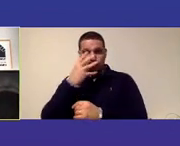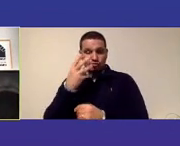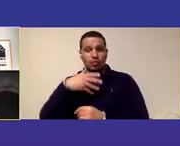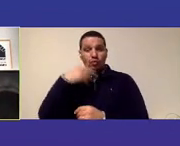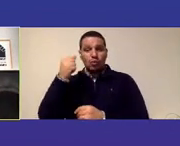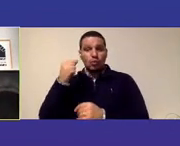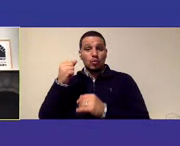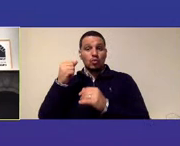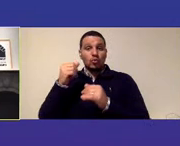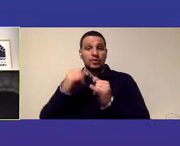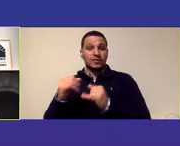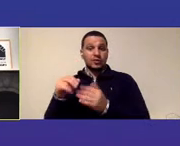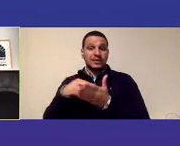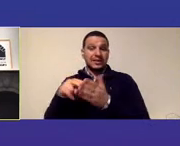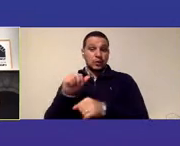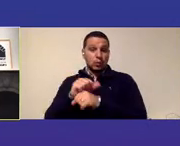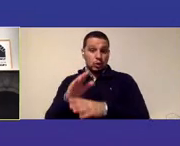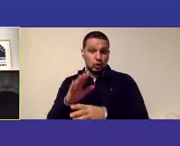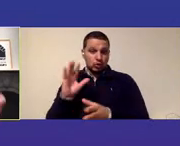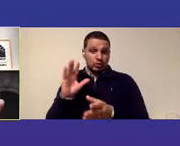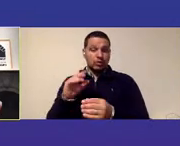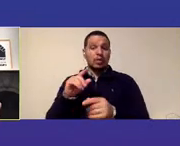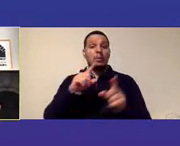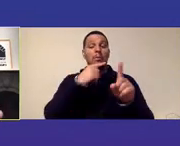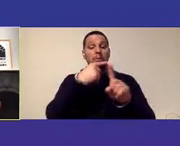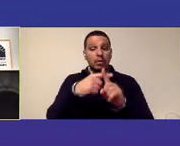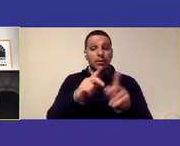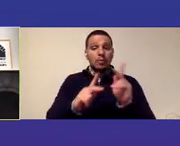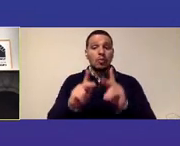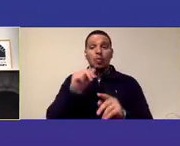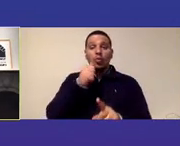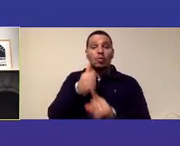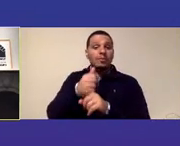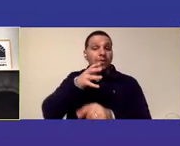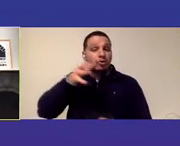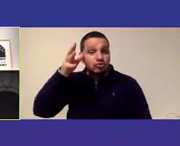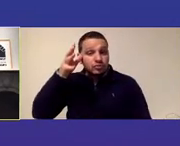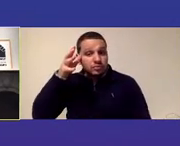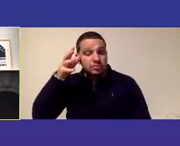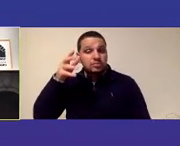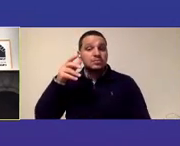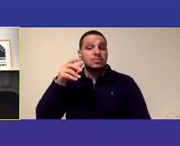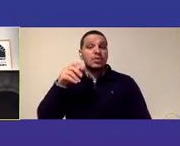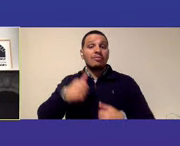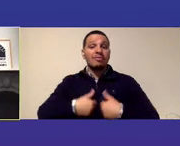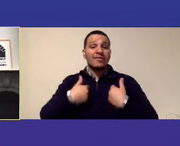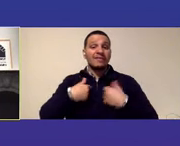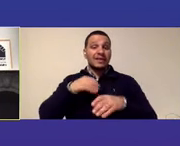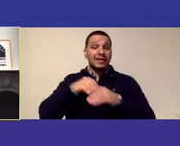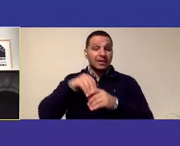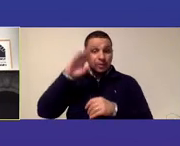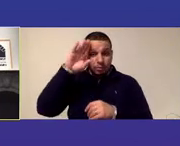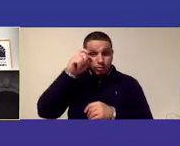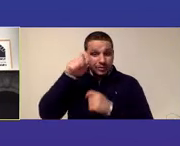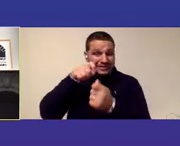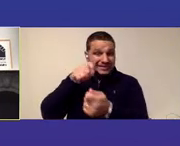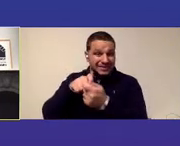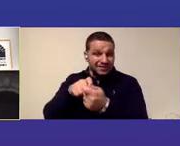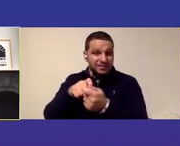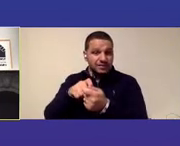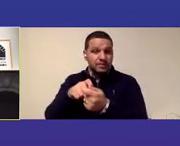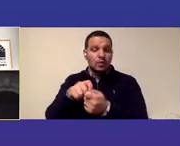individual dance workers, as well as dance workers who are parents and those living in the Bronx specifically, have